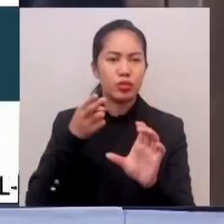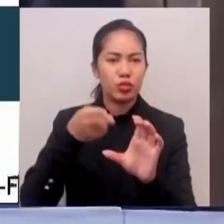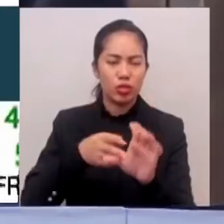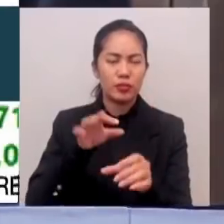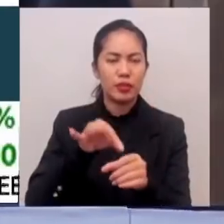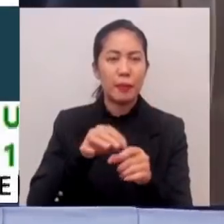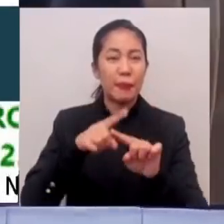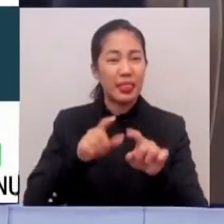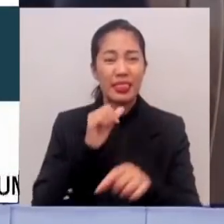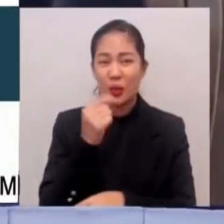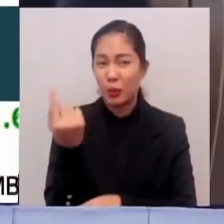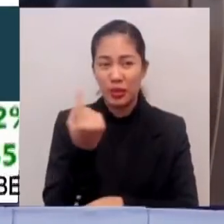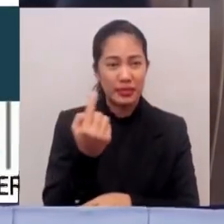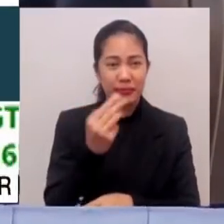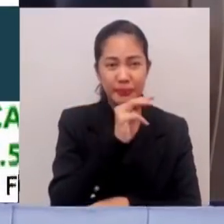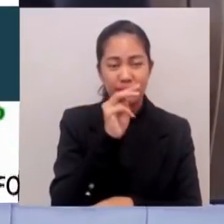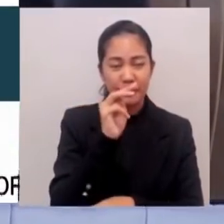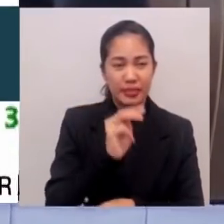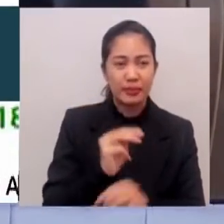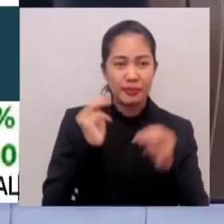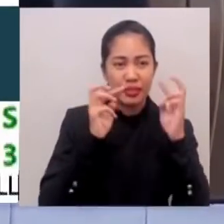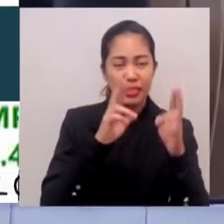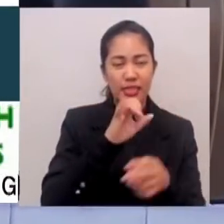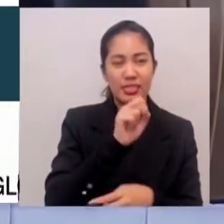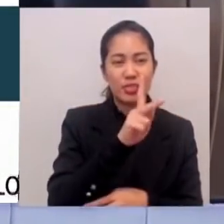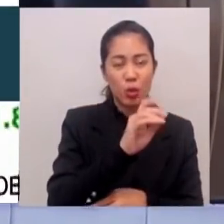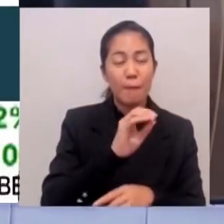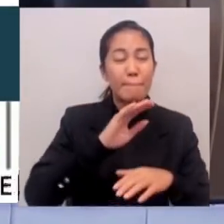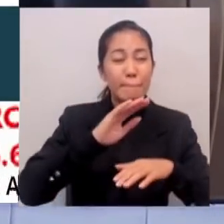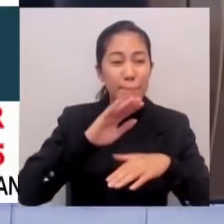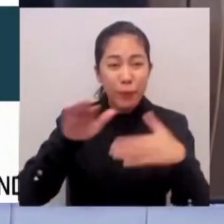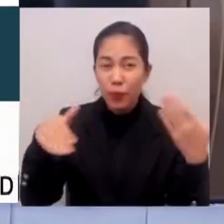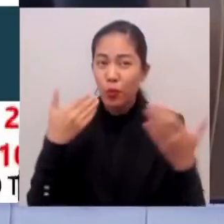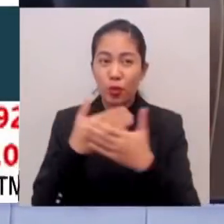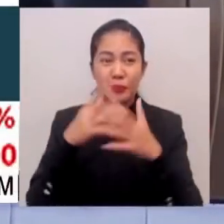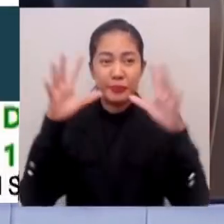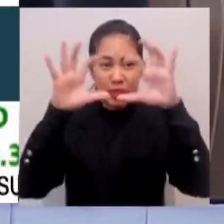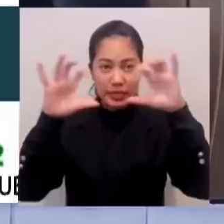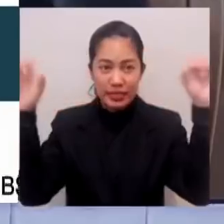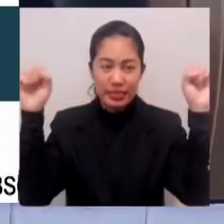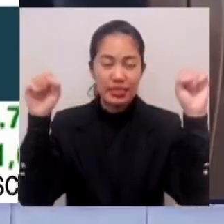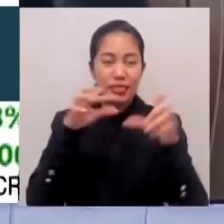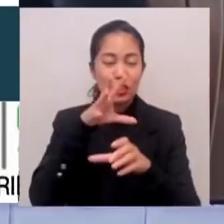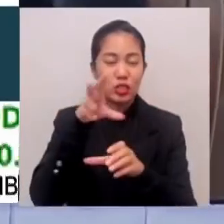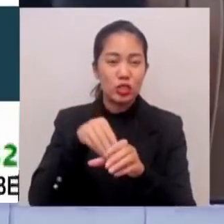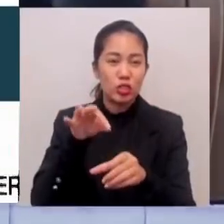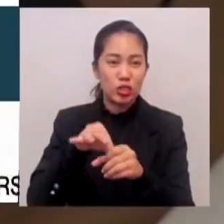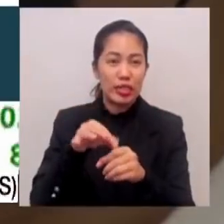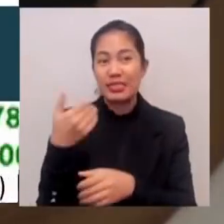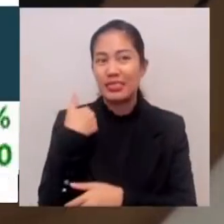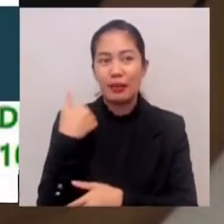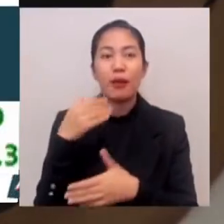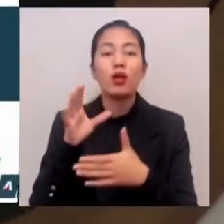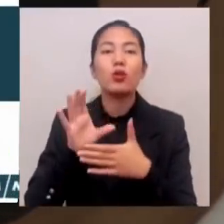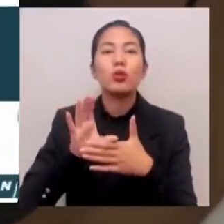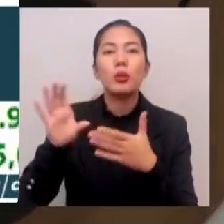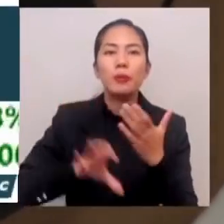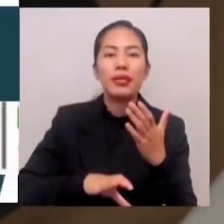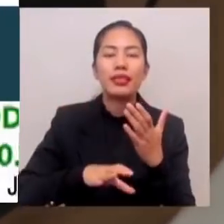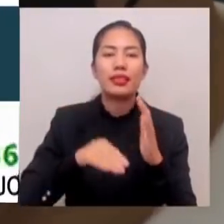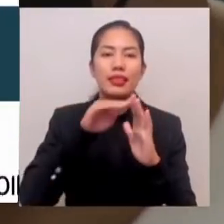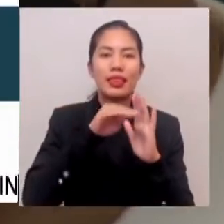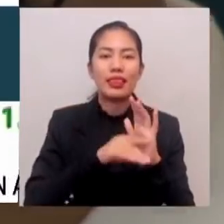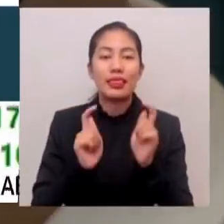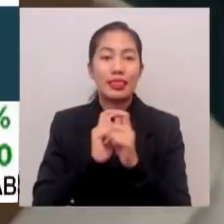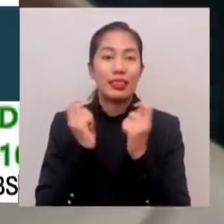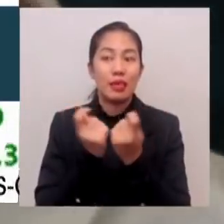even all the presidential candidates, if I'm not mistaken, don't have a complete slate. Some are even running without a vice